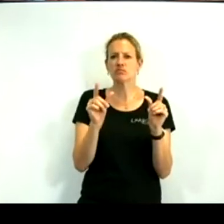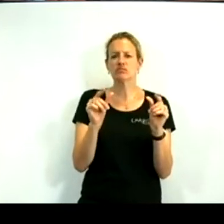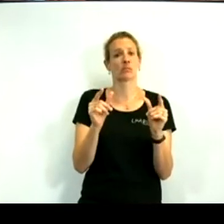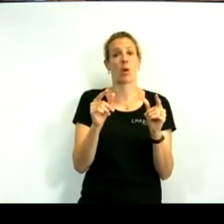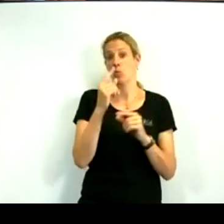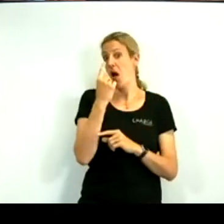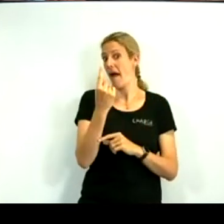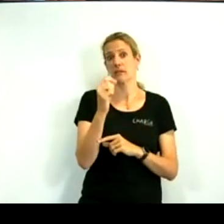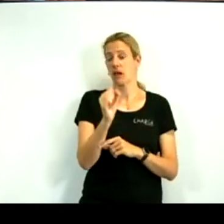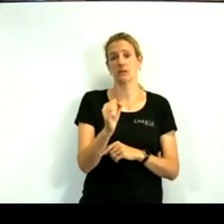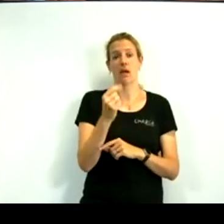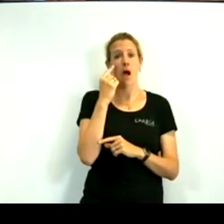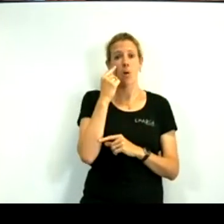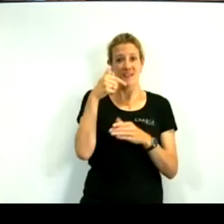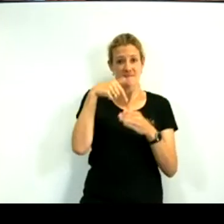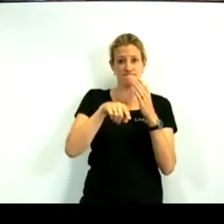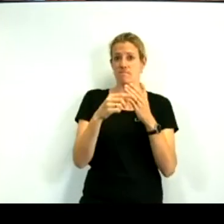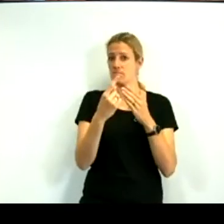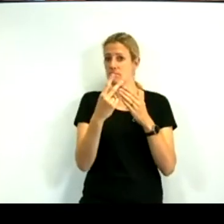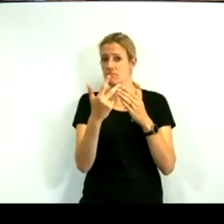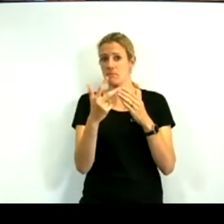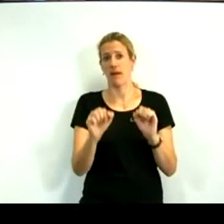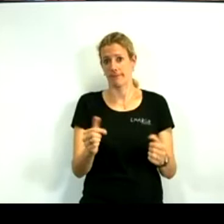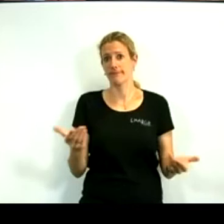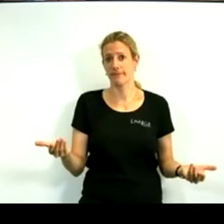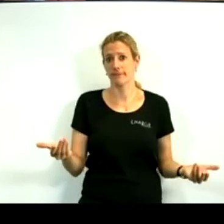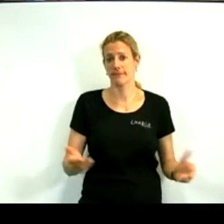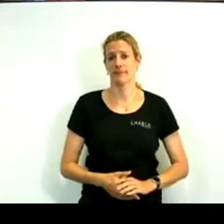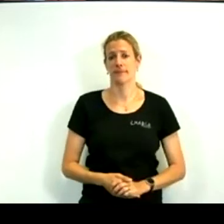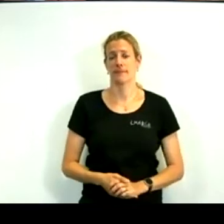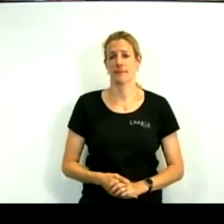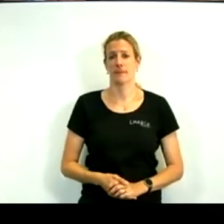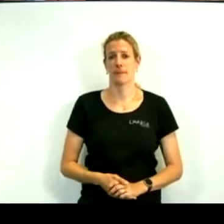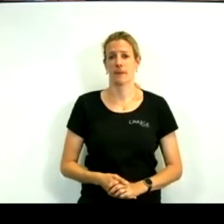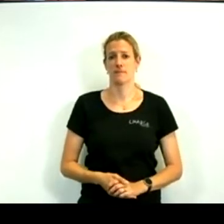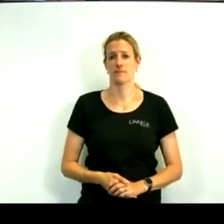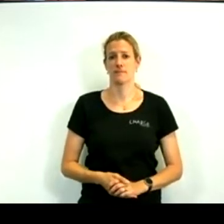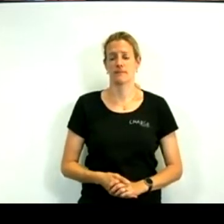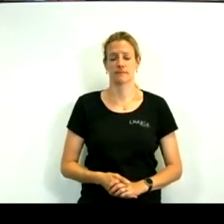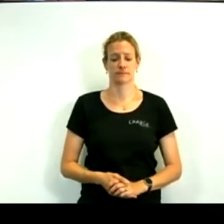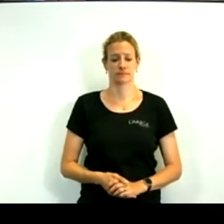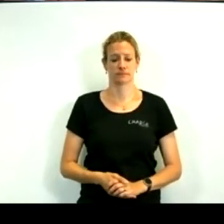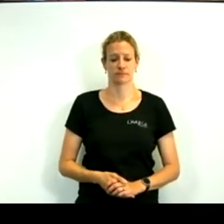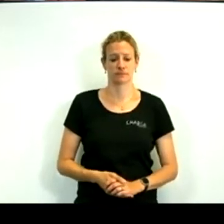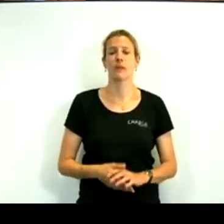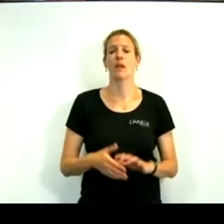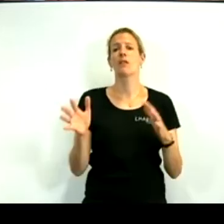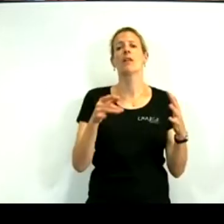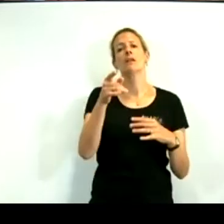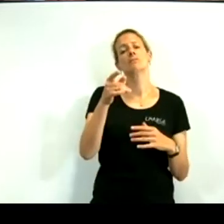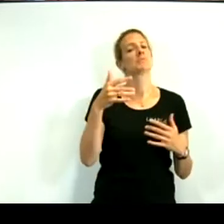eye. You might meet a child with one eye with a coloboma on the retina and the other